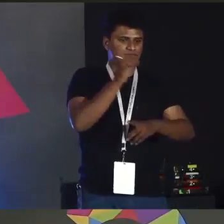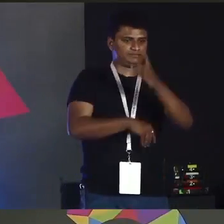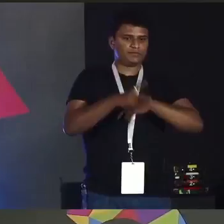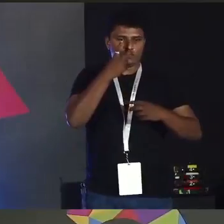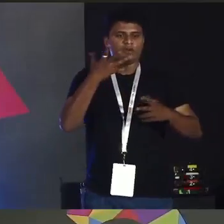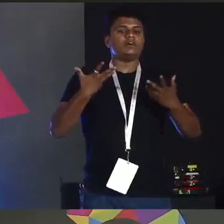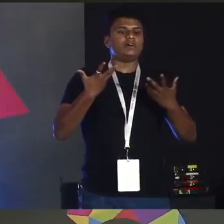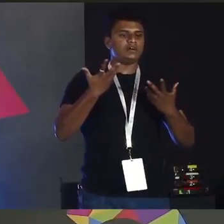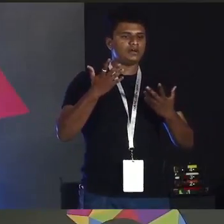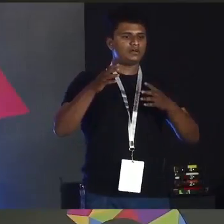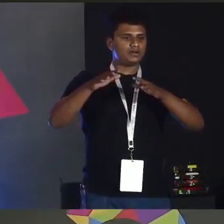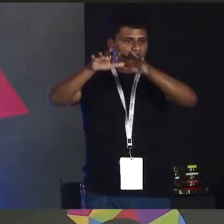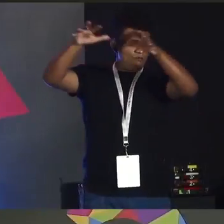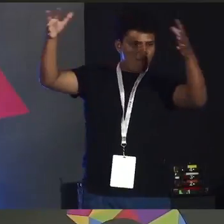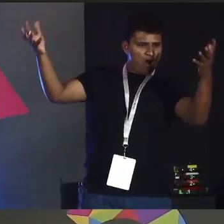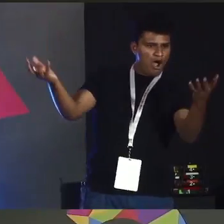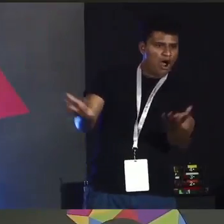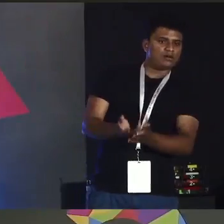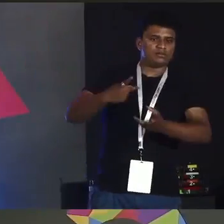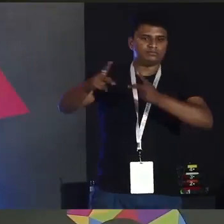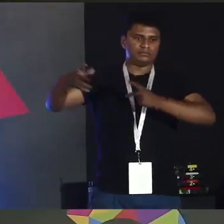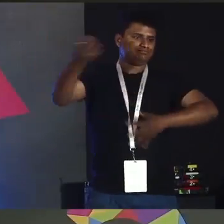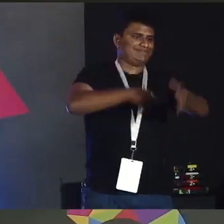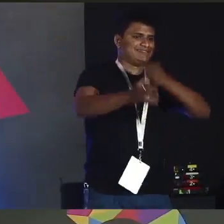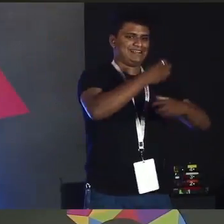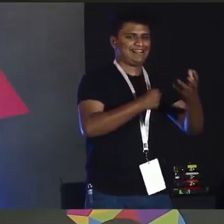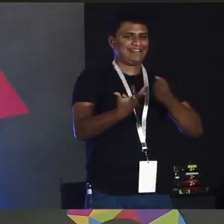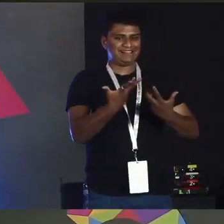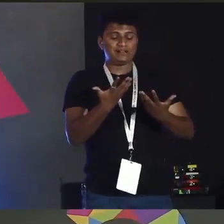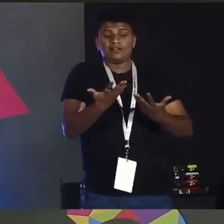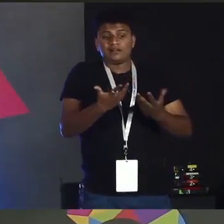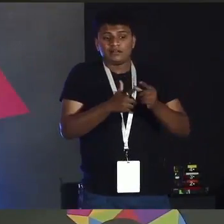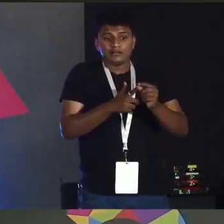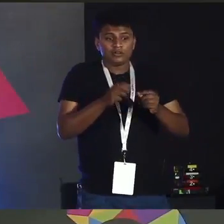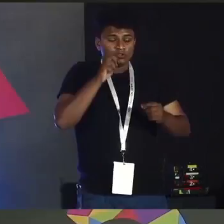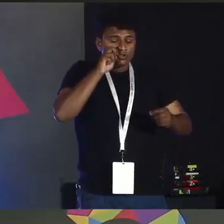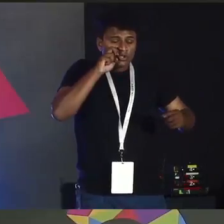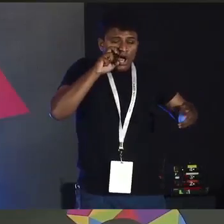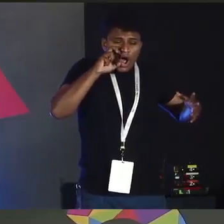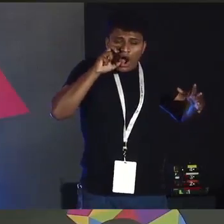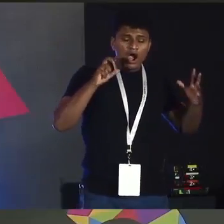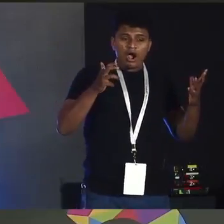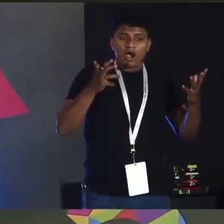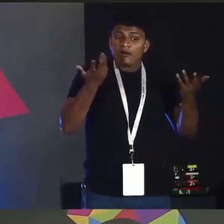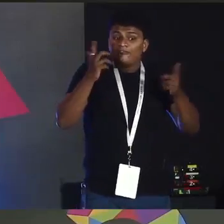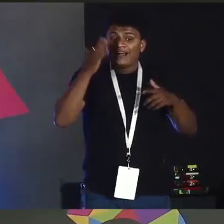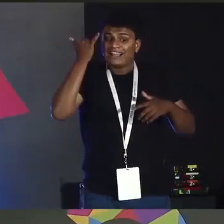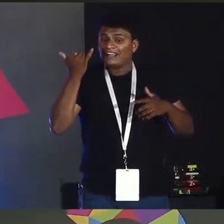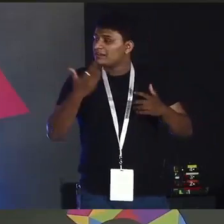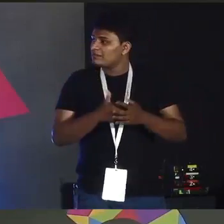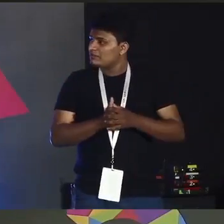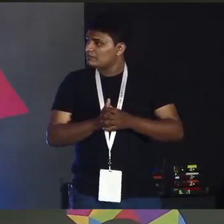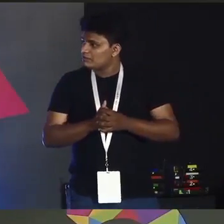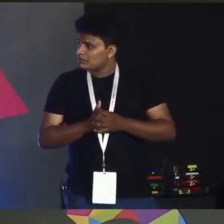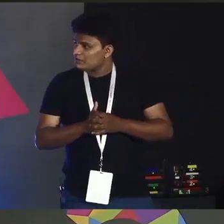Not even a single major research in India, no problem, no solution. Extremely shocking for us. We started traveling across the